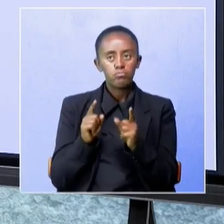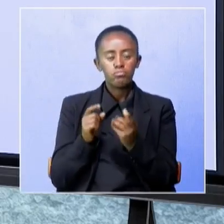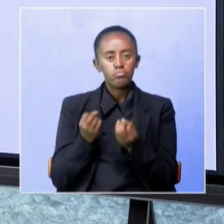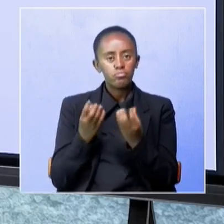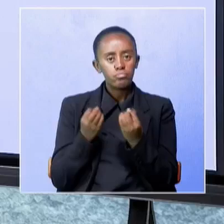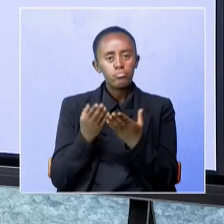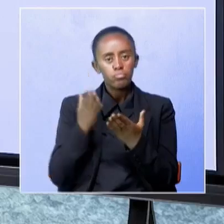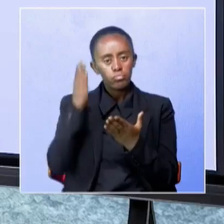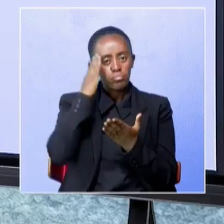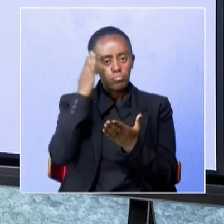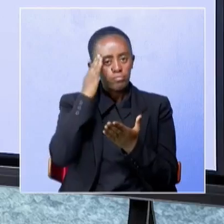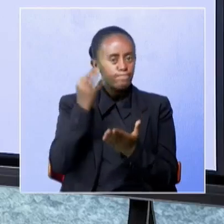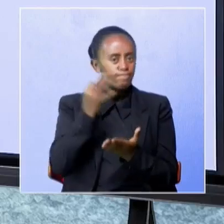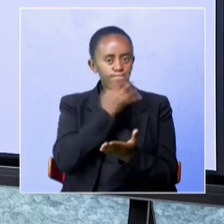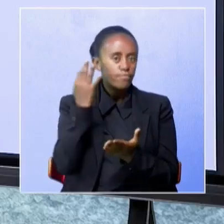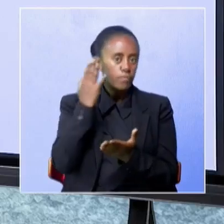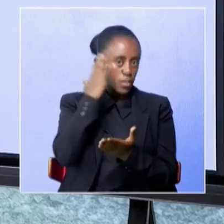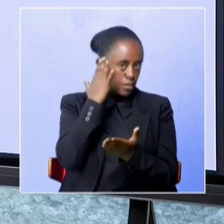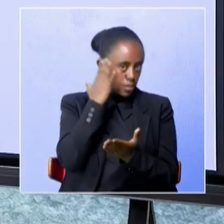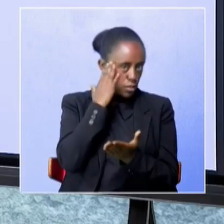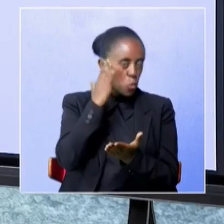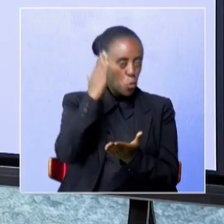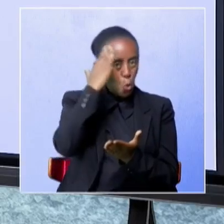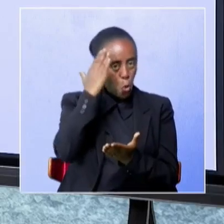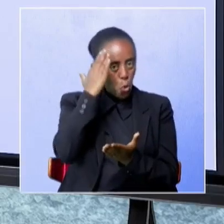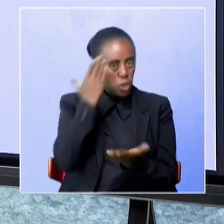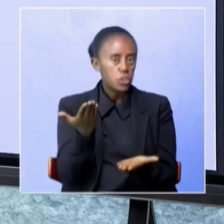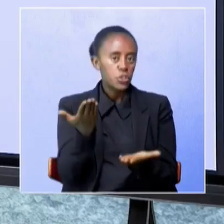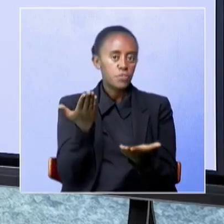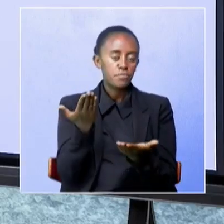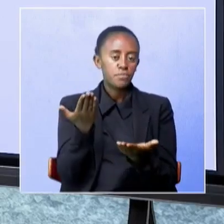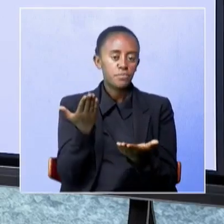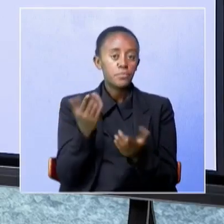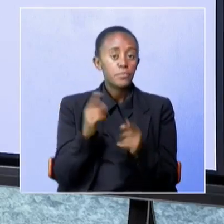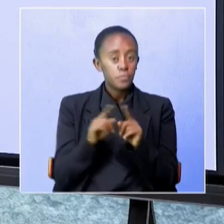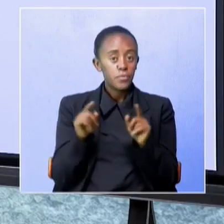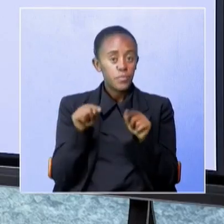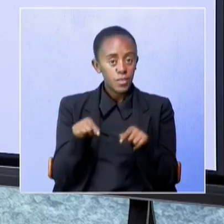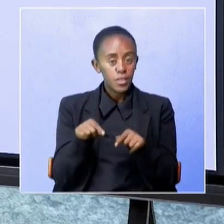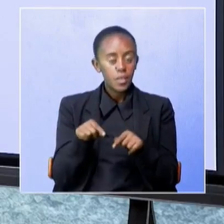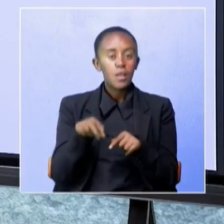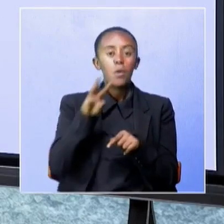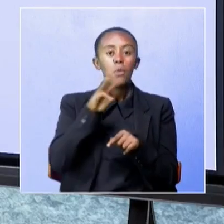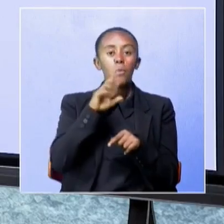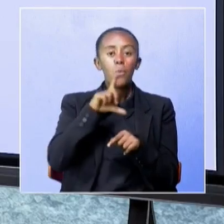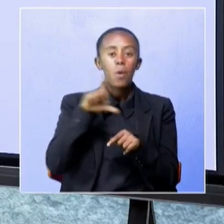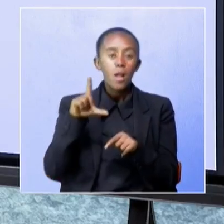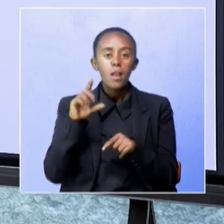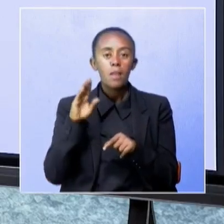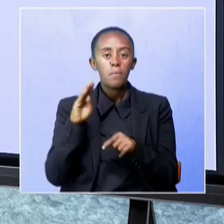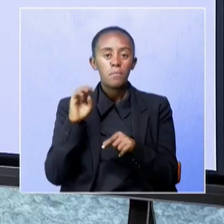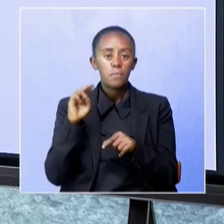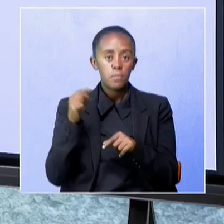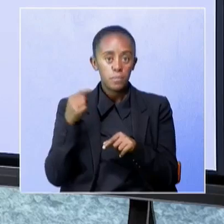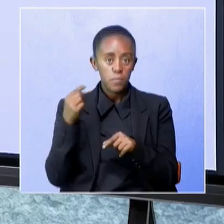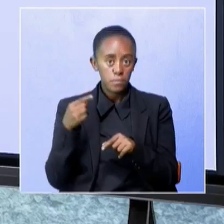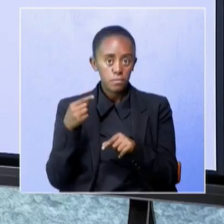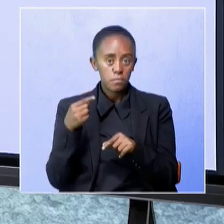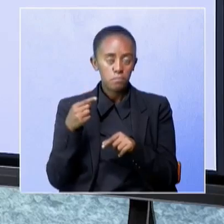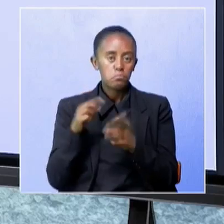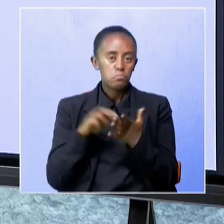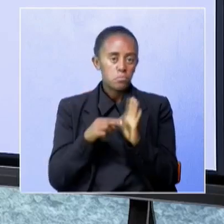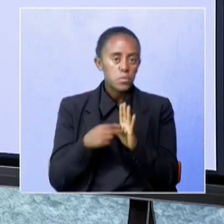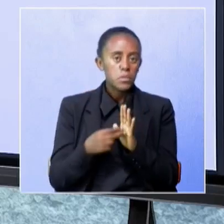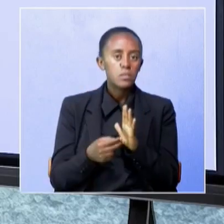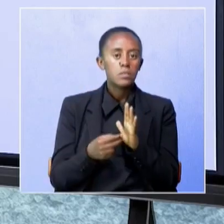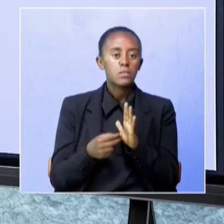know really well. Knowledge, they know really well. But if we say a person's well-being, if